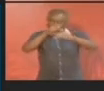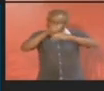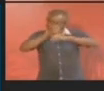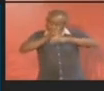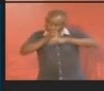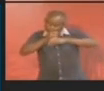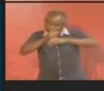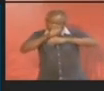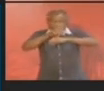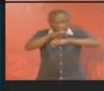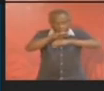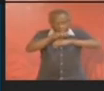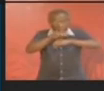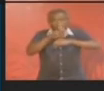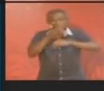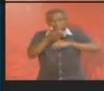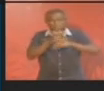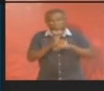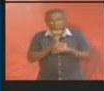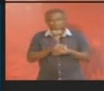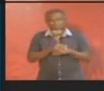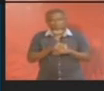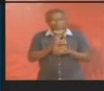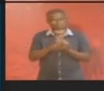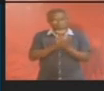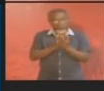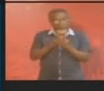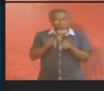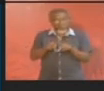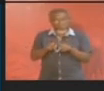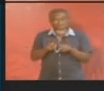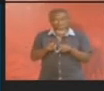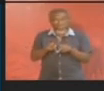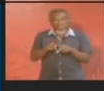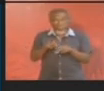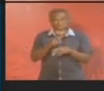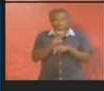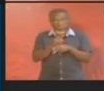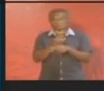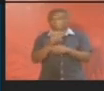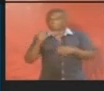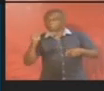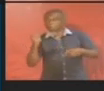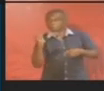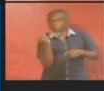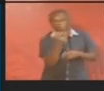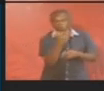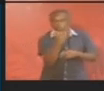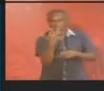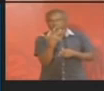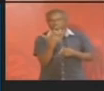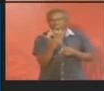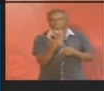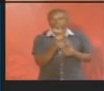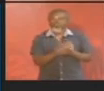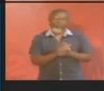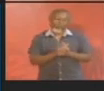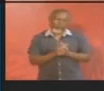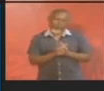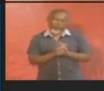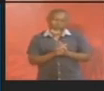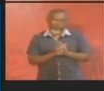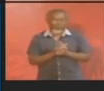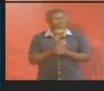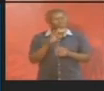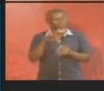are sending messages to all 3 WhatsApp numbers as per what's on the screen. But those 3 numbers means you can send a message to either one of